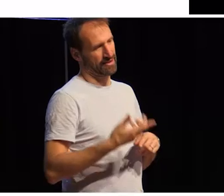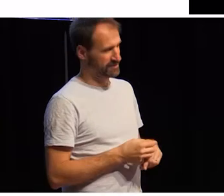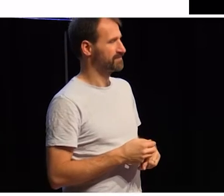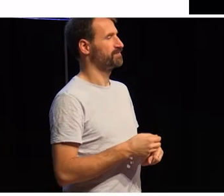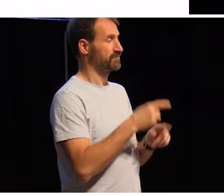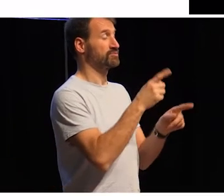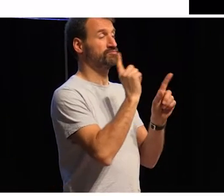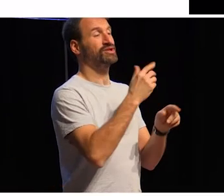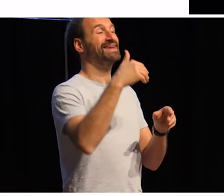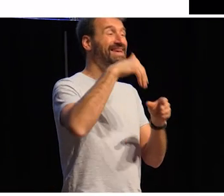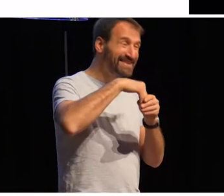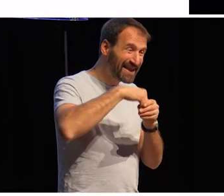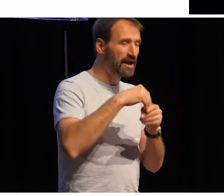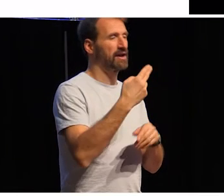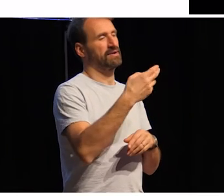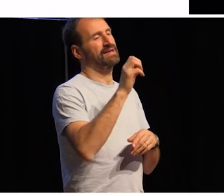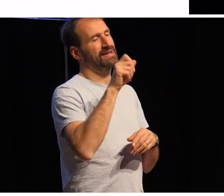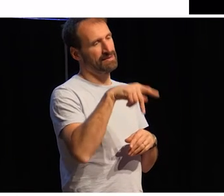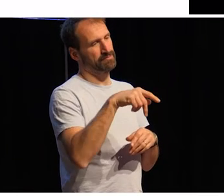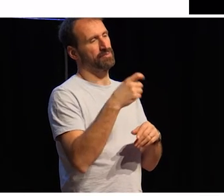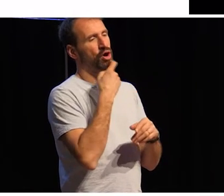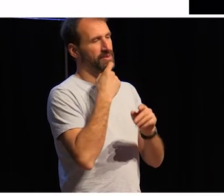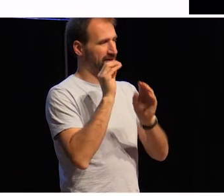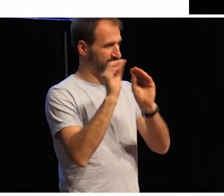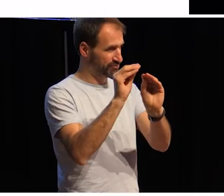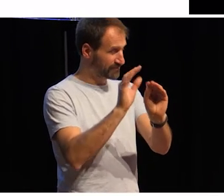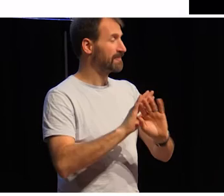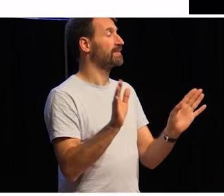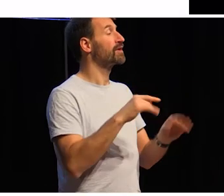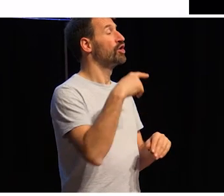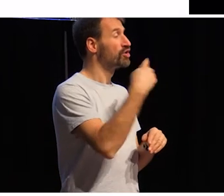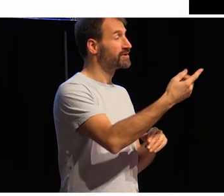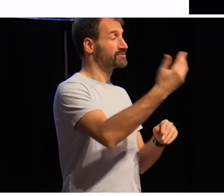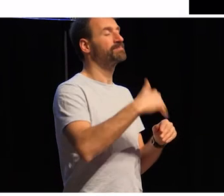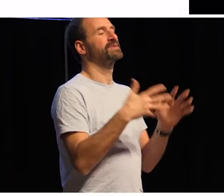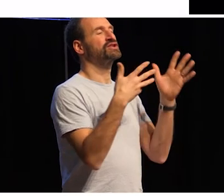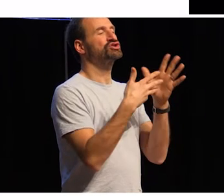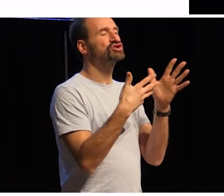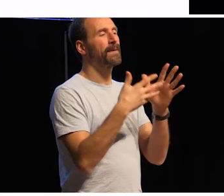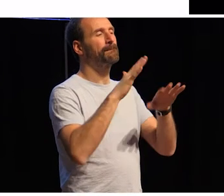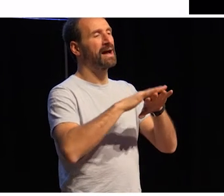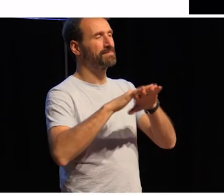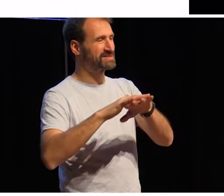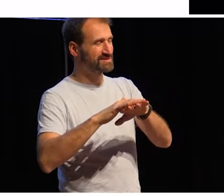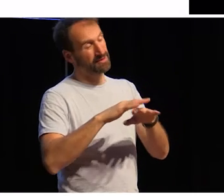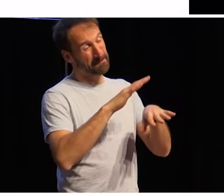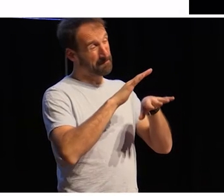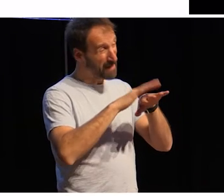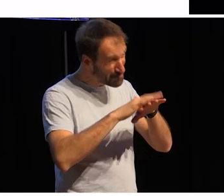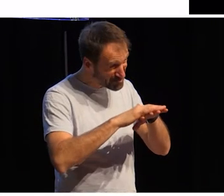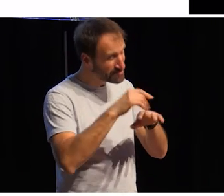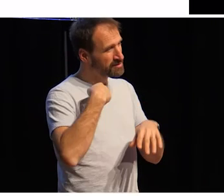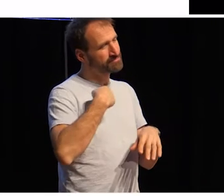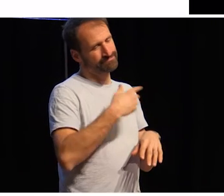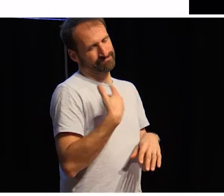heap object. And now comes check maps. So I just said maps is our word for these shape